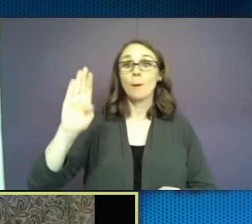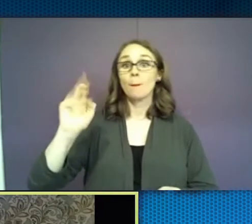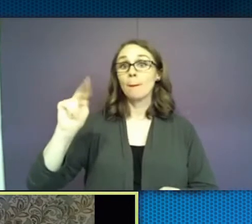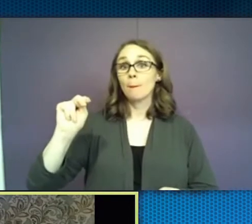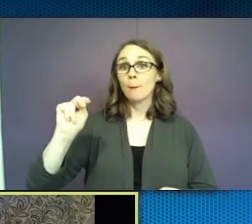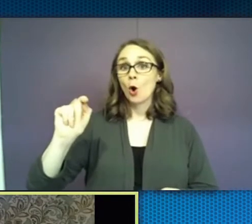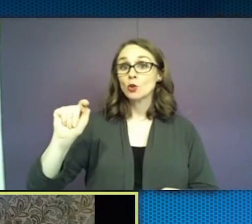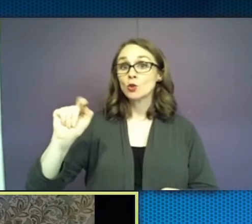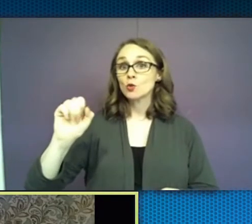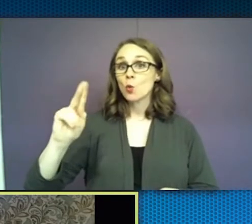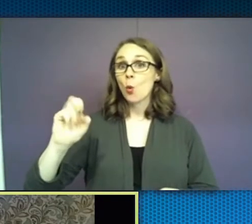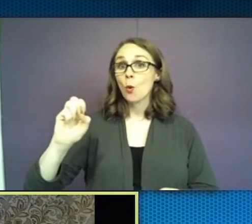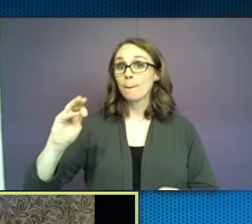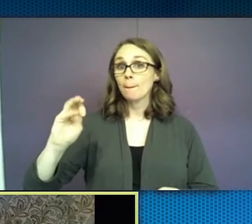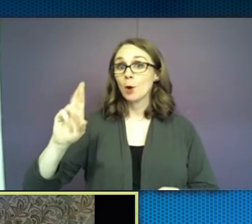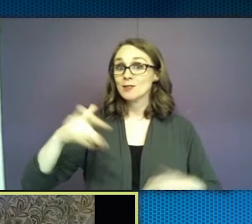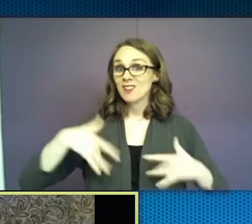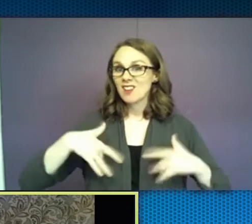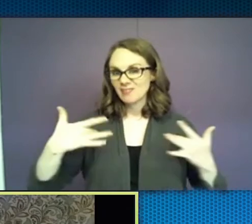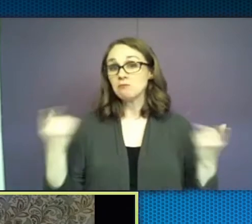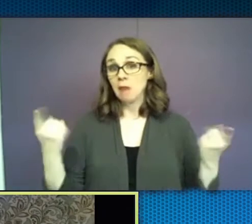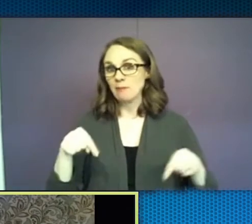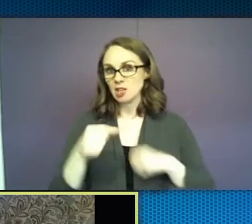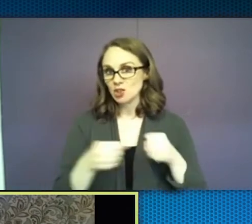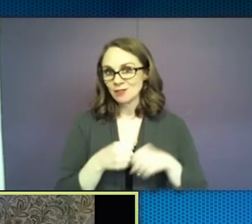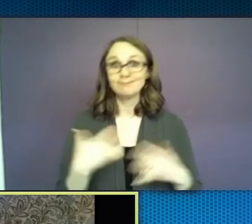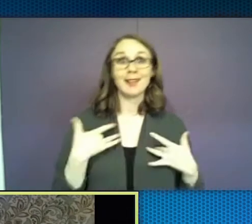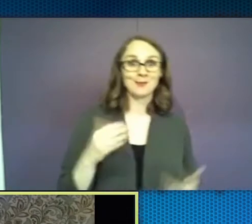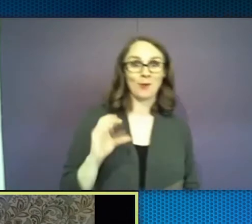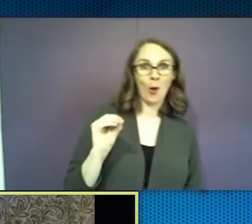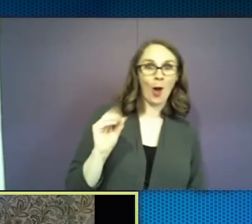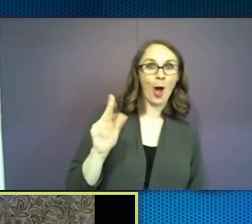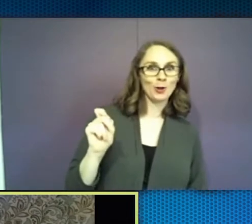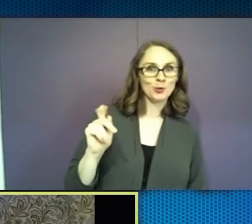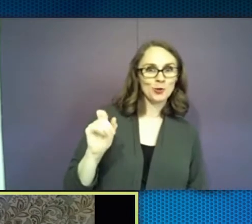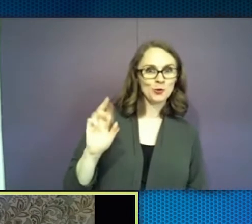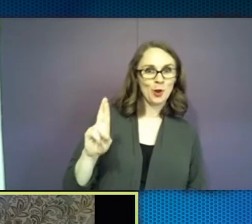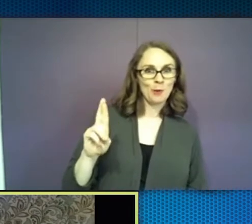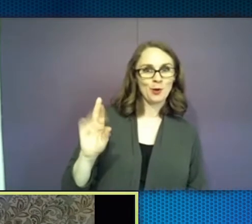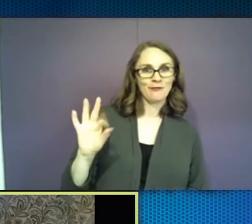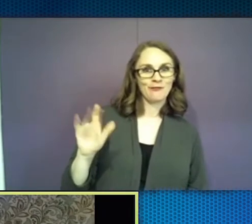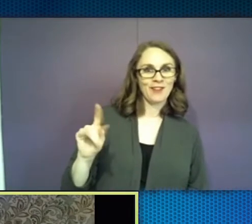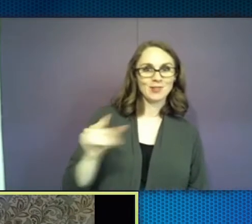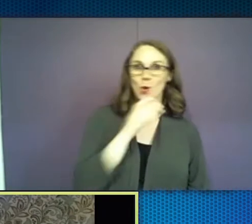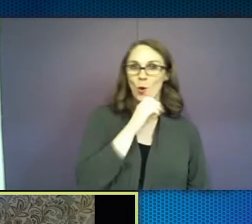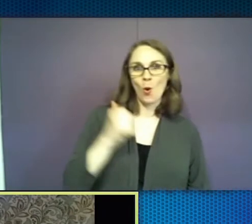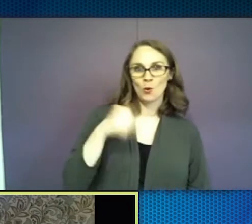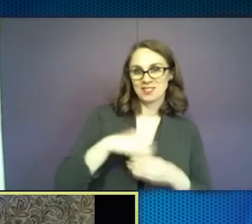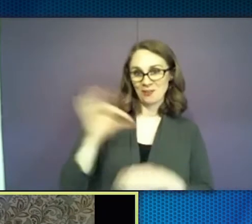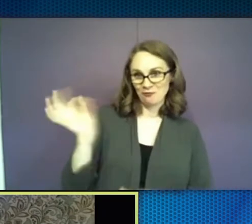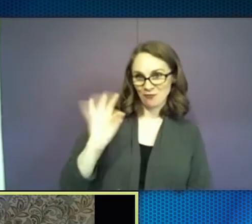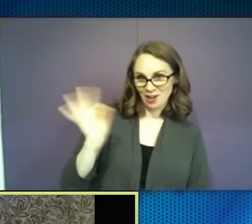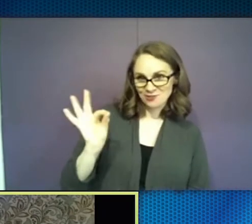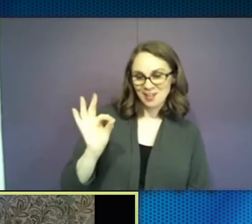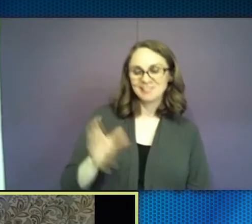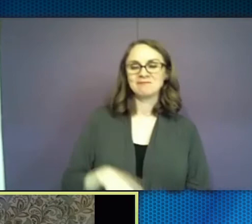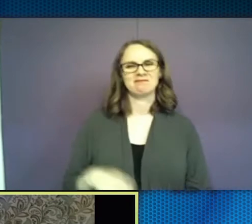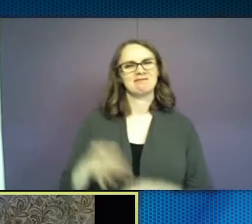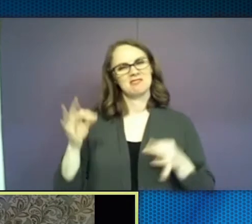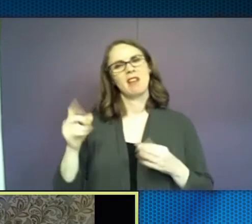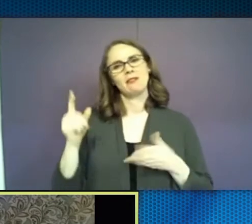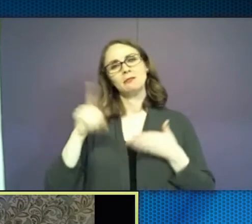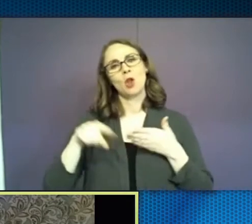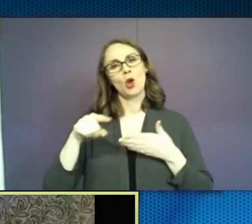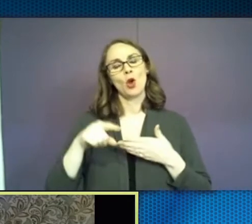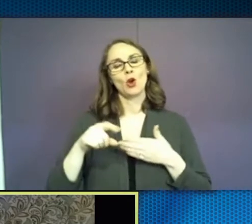is happening this year. There's normally an Oktoberfest, which is the oldest Oktoberfest in Frederick. So definitely check out the